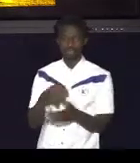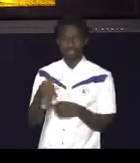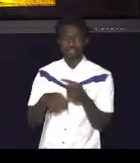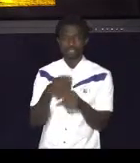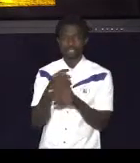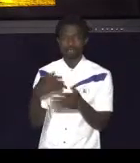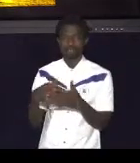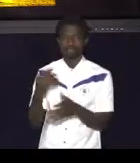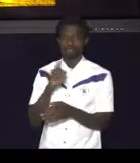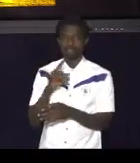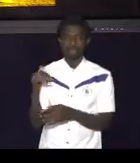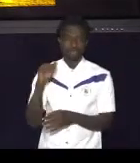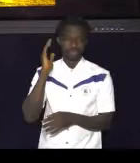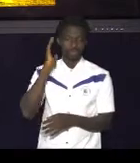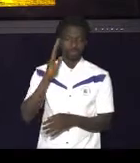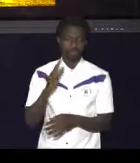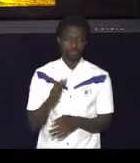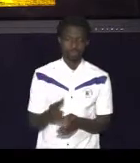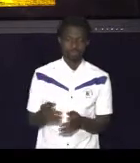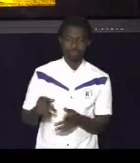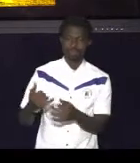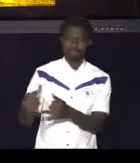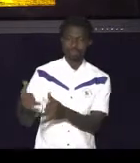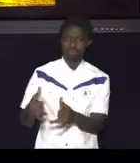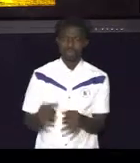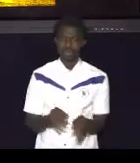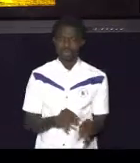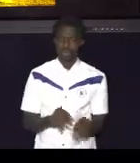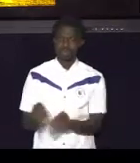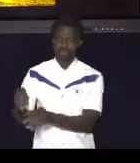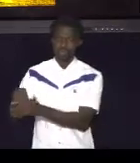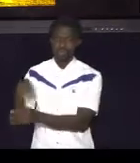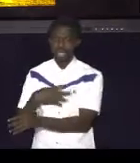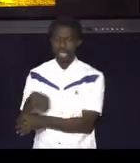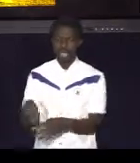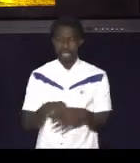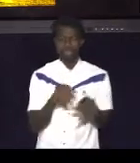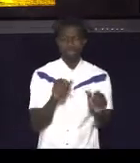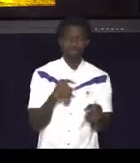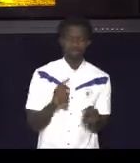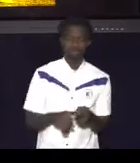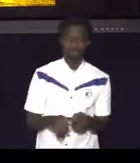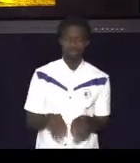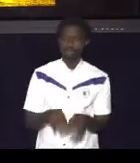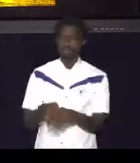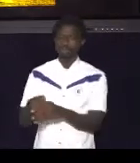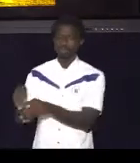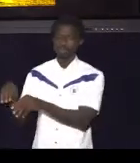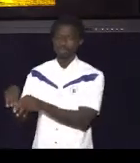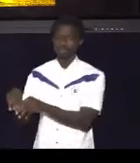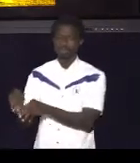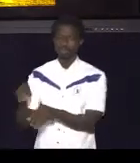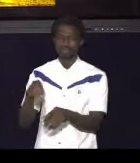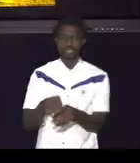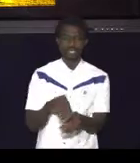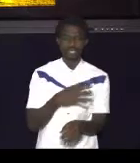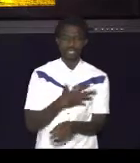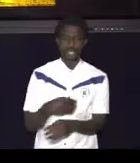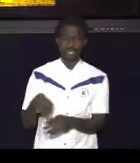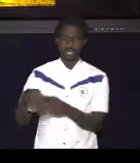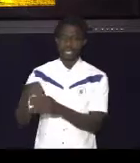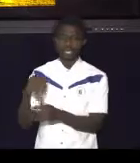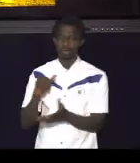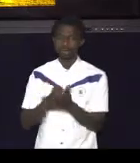type before, whereby they will place that, then you move in and out. So ability to move in, to make